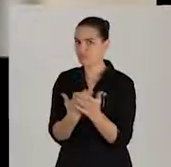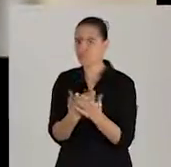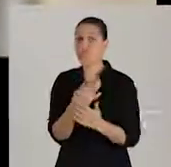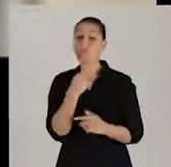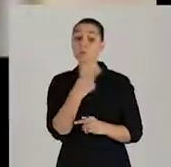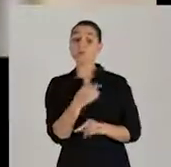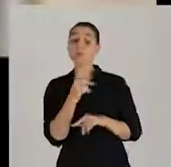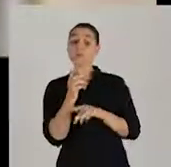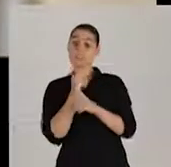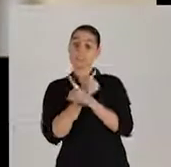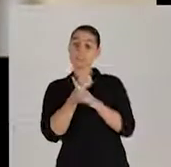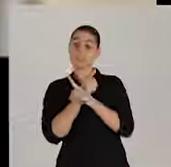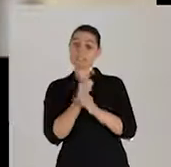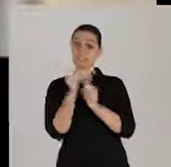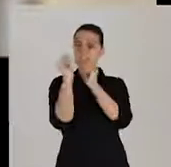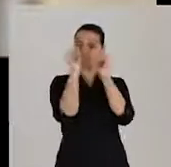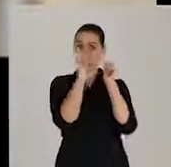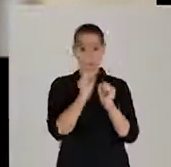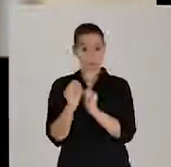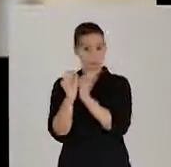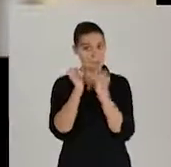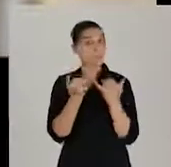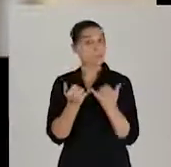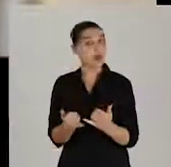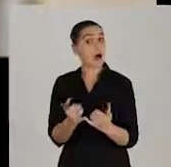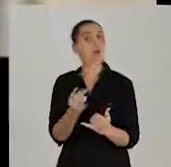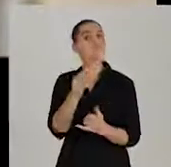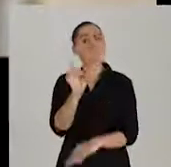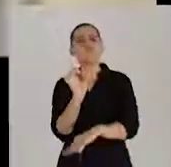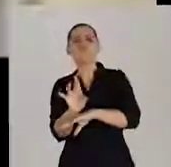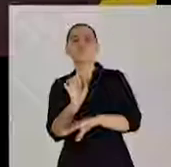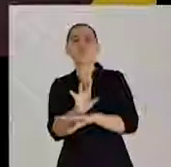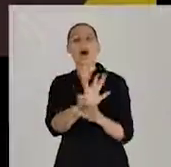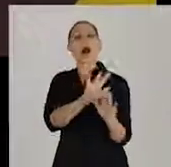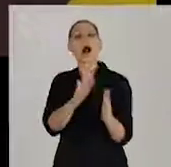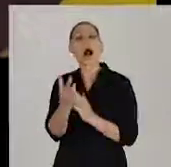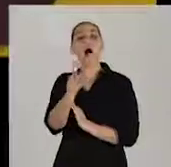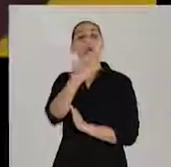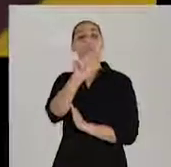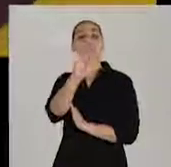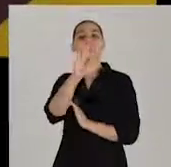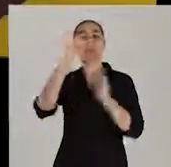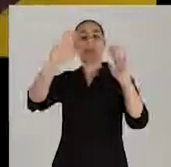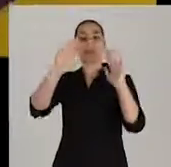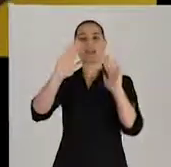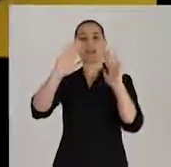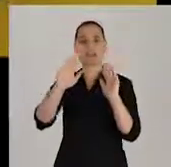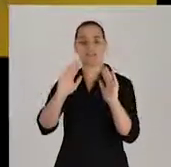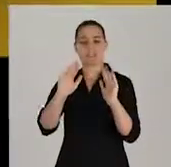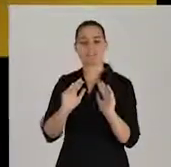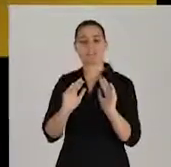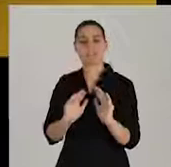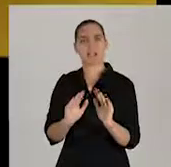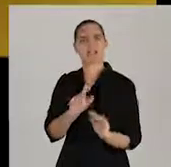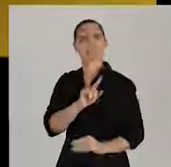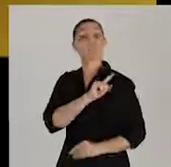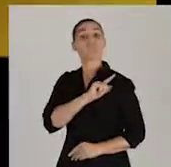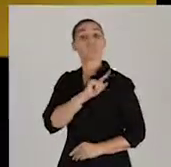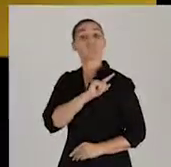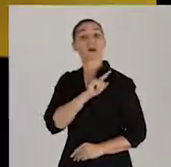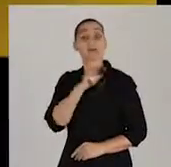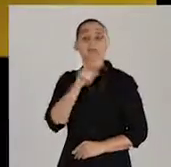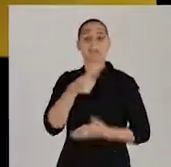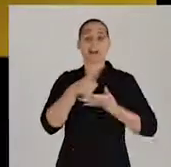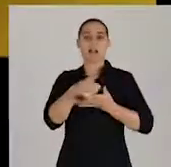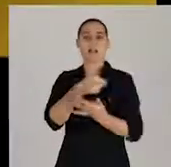your clinic by improving TB infection control practices. It's based on the World Health Organization policy